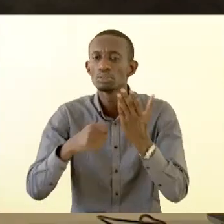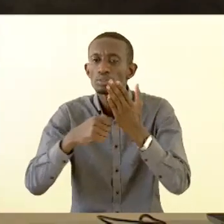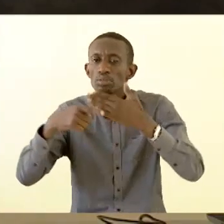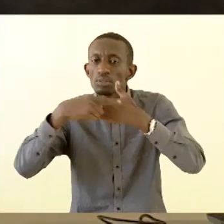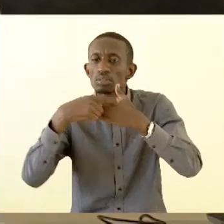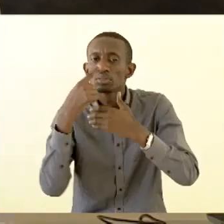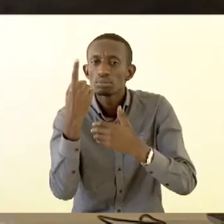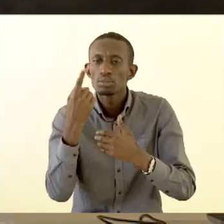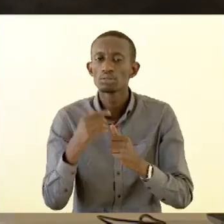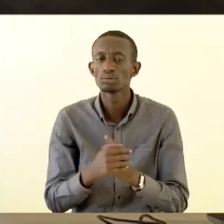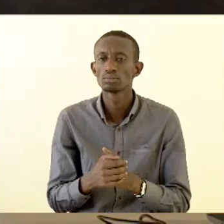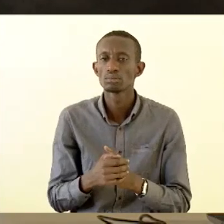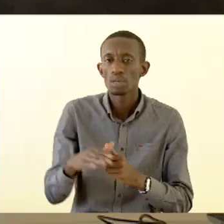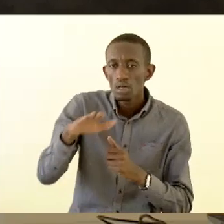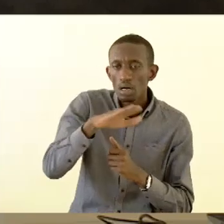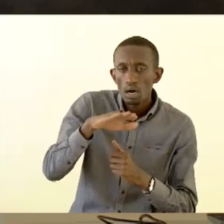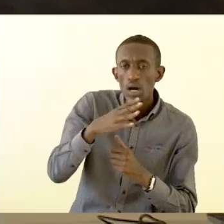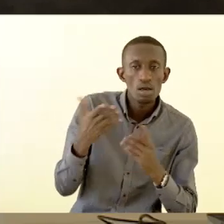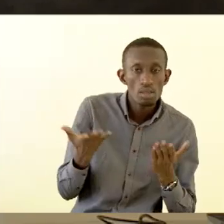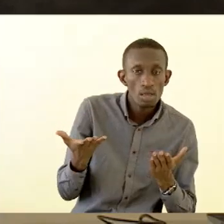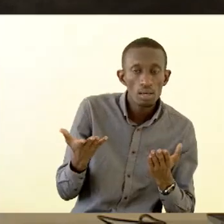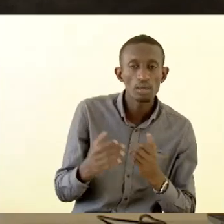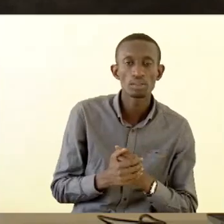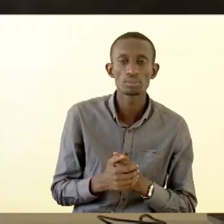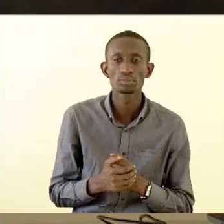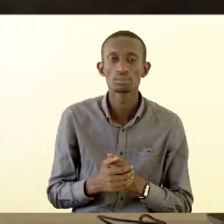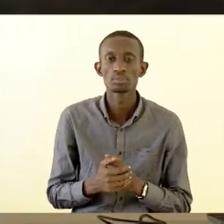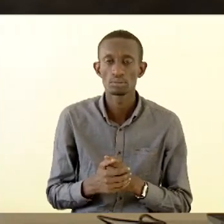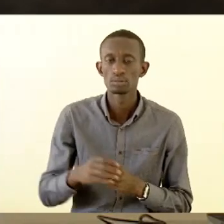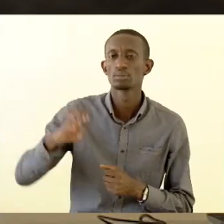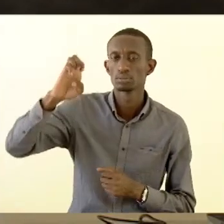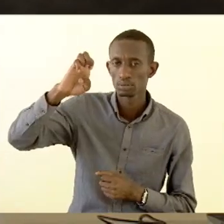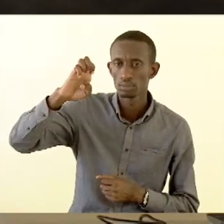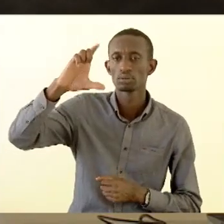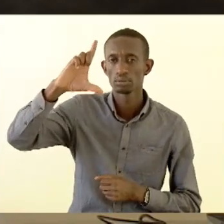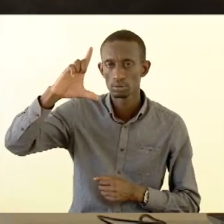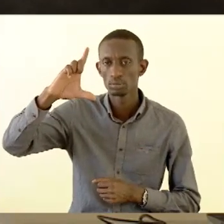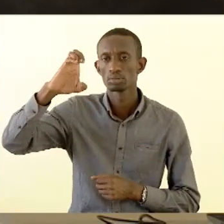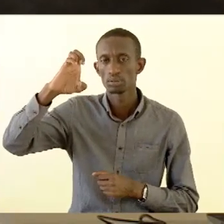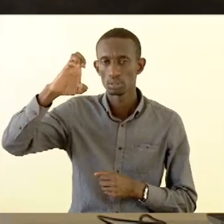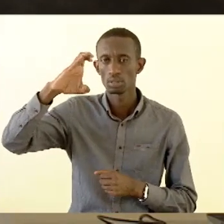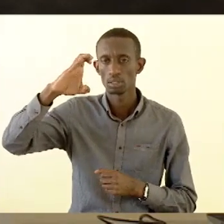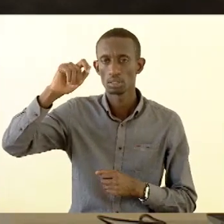-1, and its location, it is located on the electronic